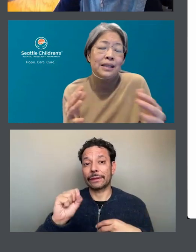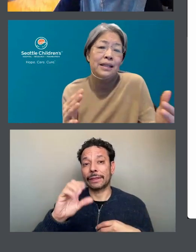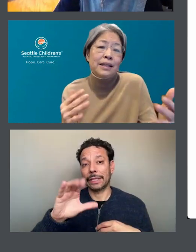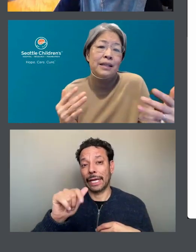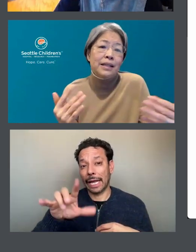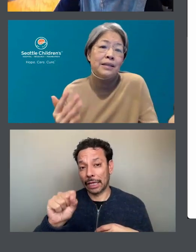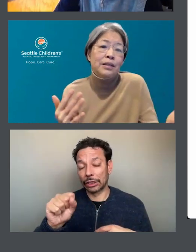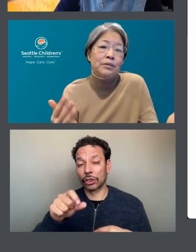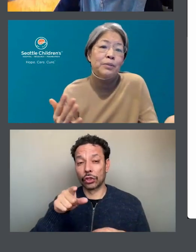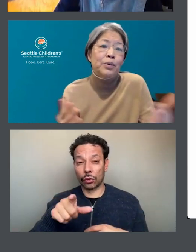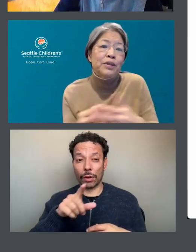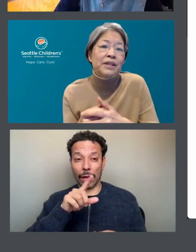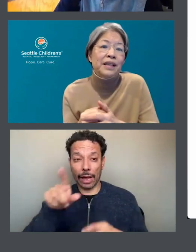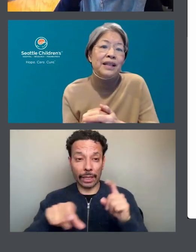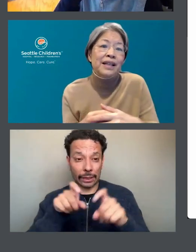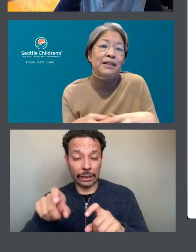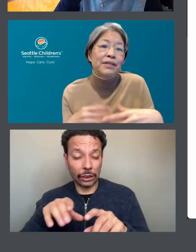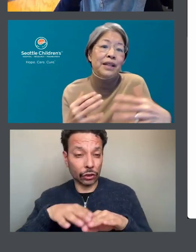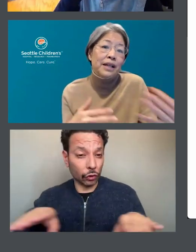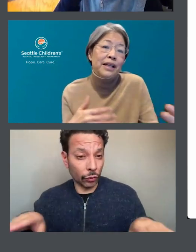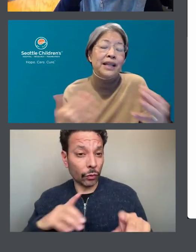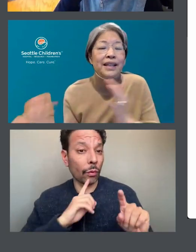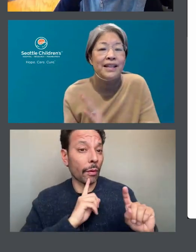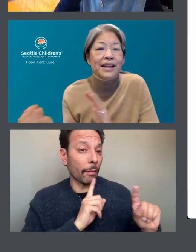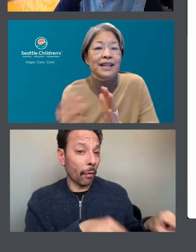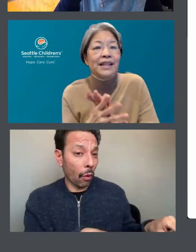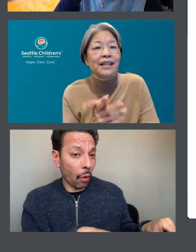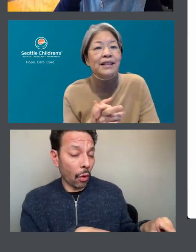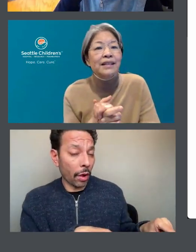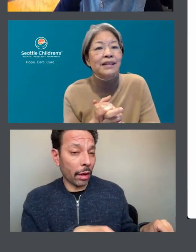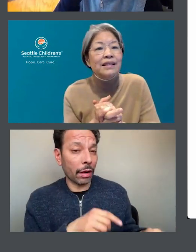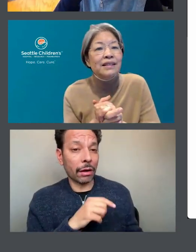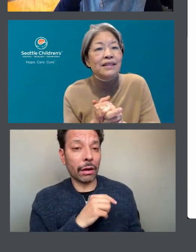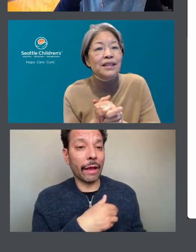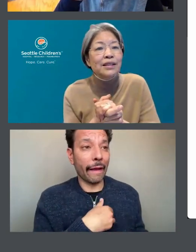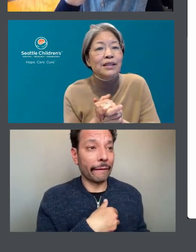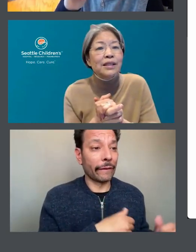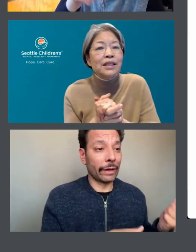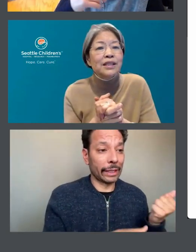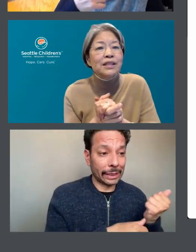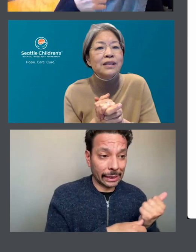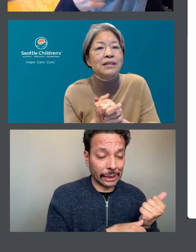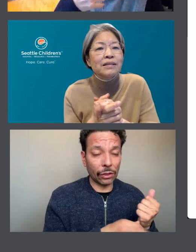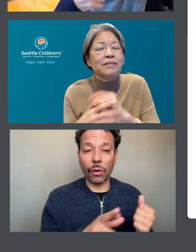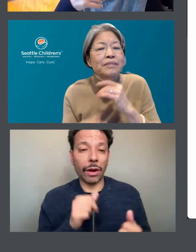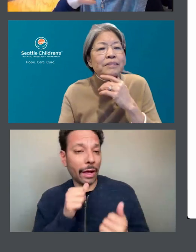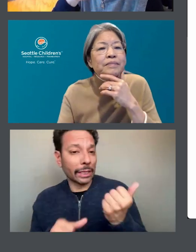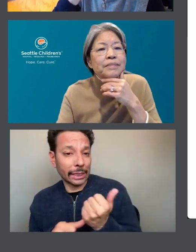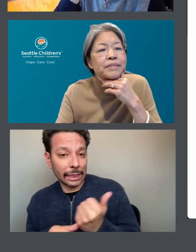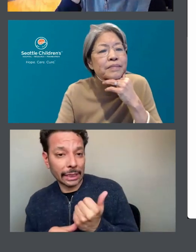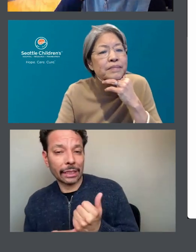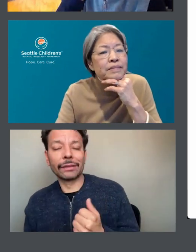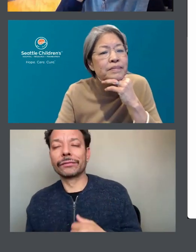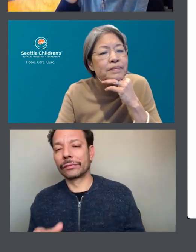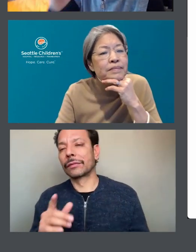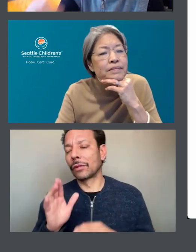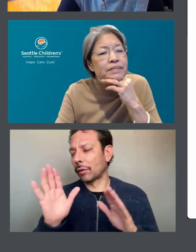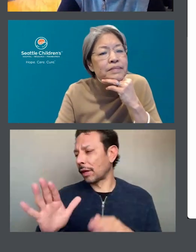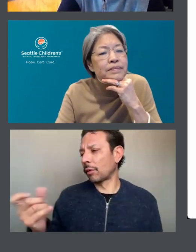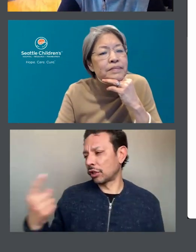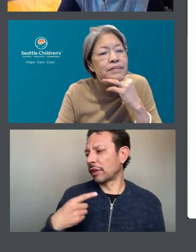you asking the kids to report kind of in the unaided and the aided? Right. No, great questions. Thank